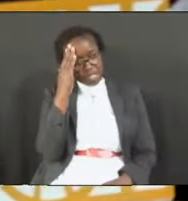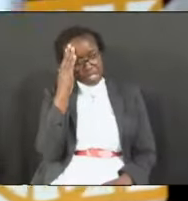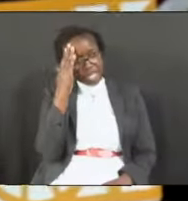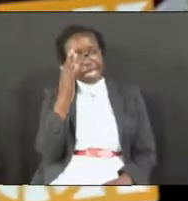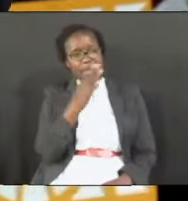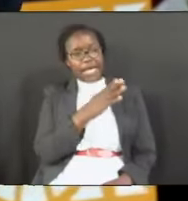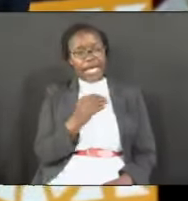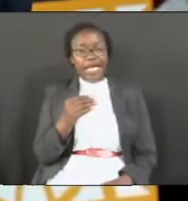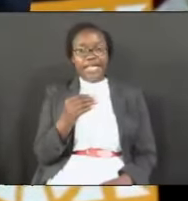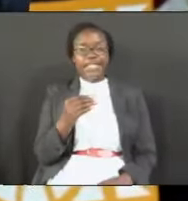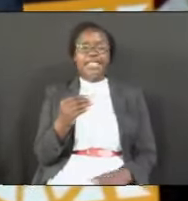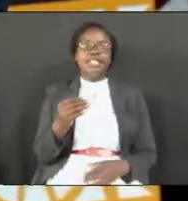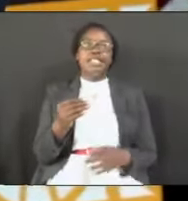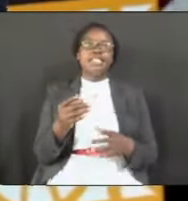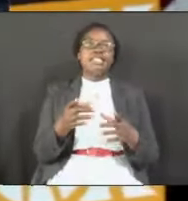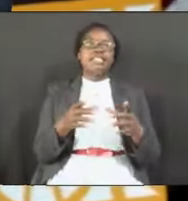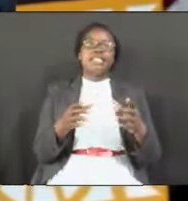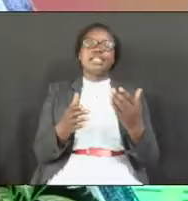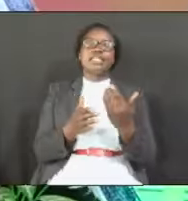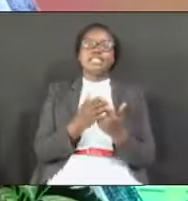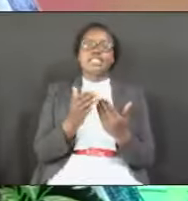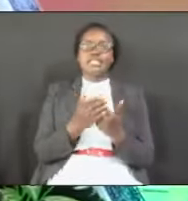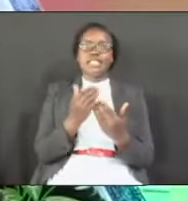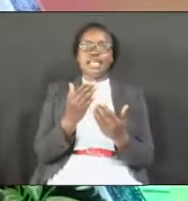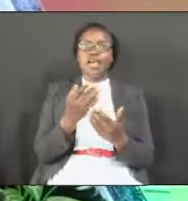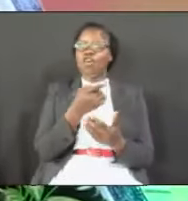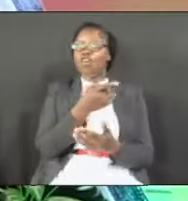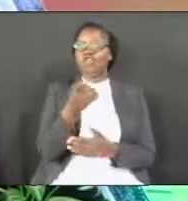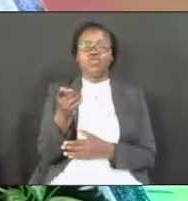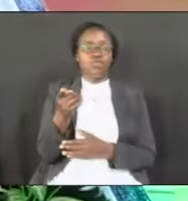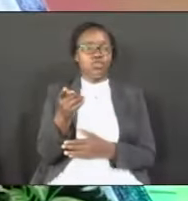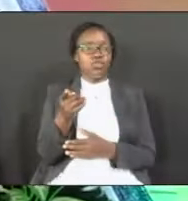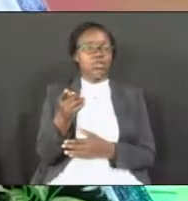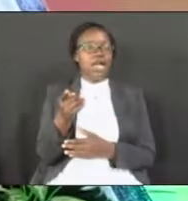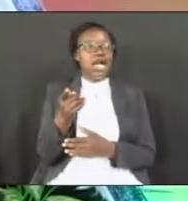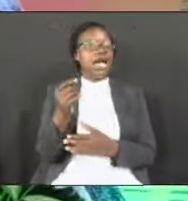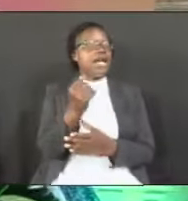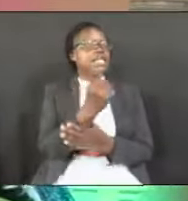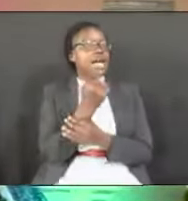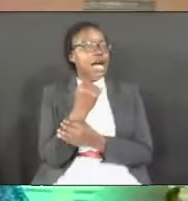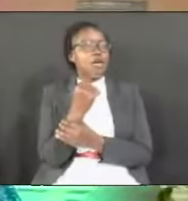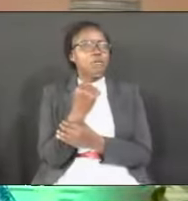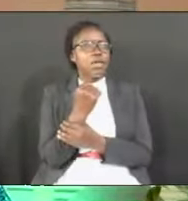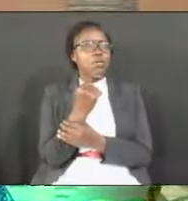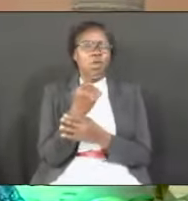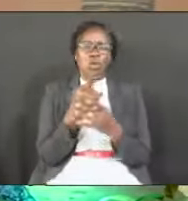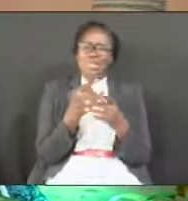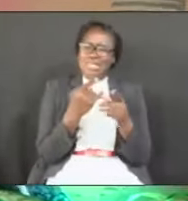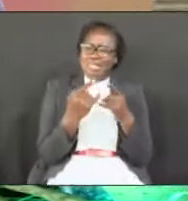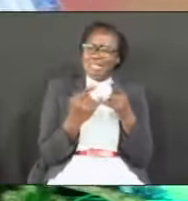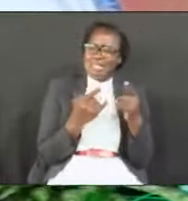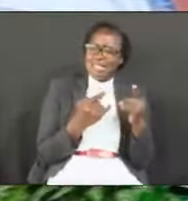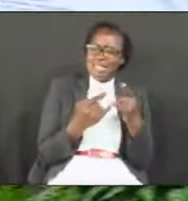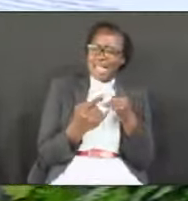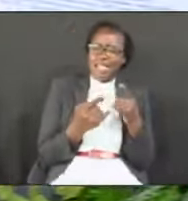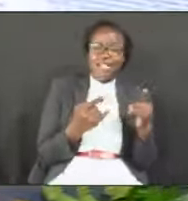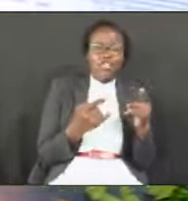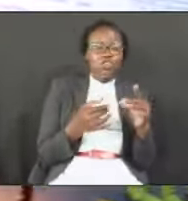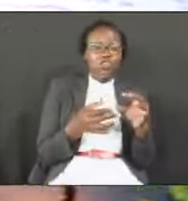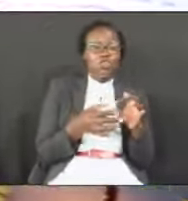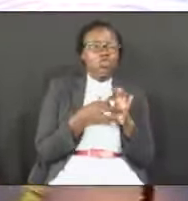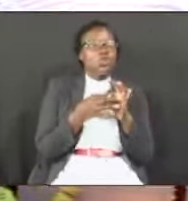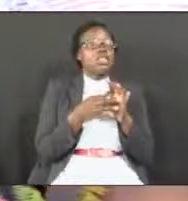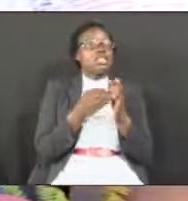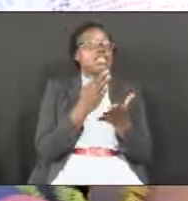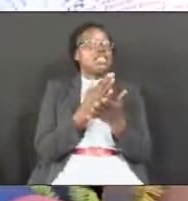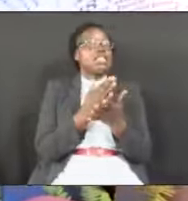he takes care of you. Now, Abraham was struggling to connect this reality